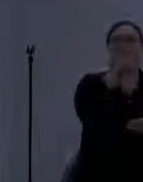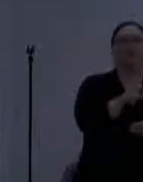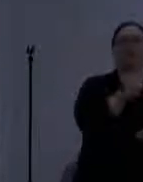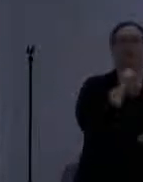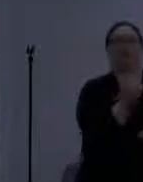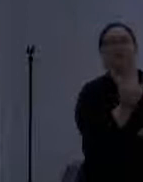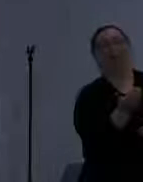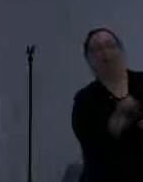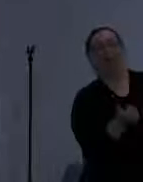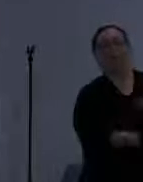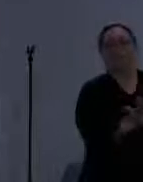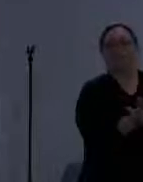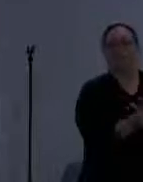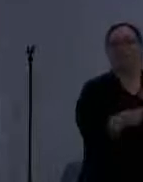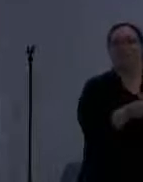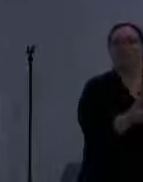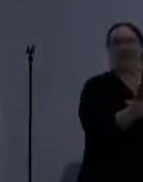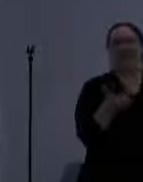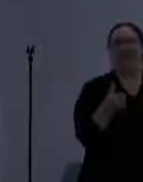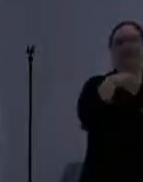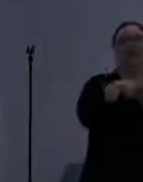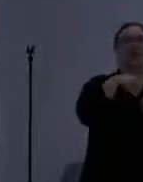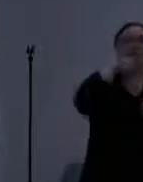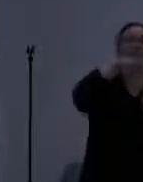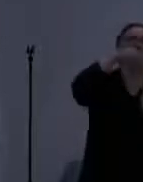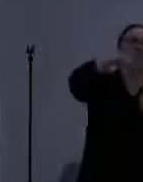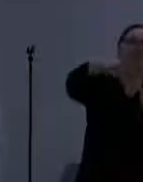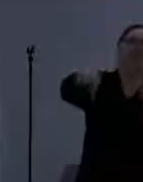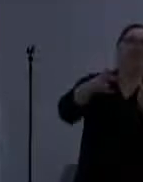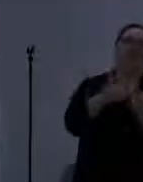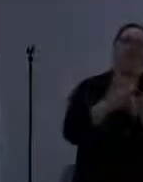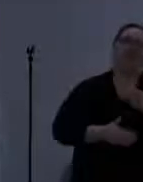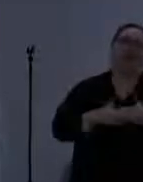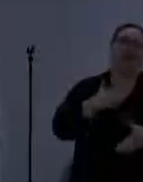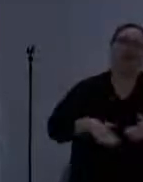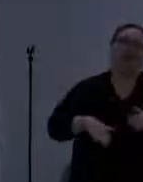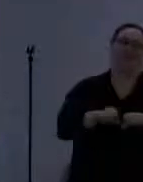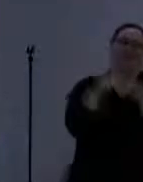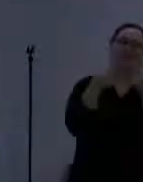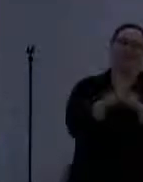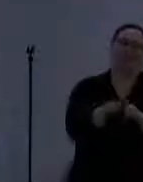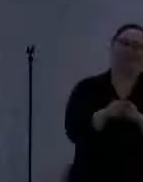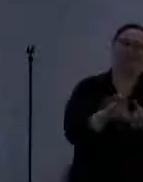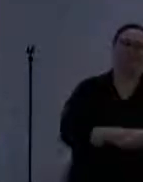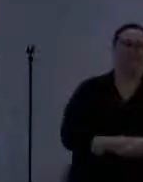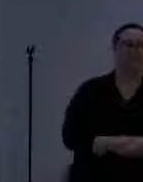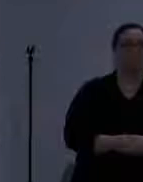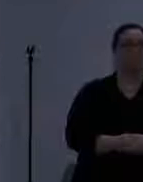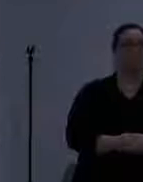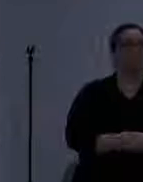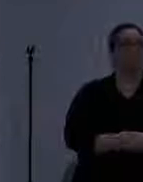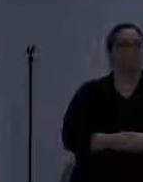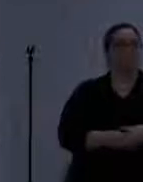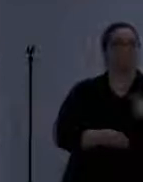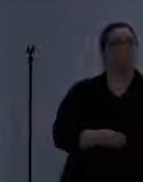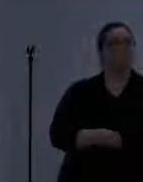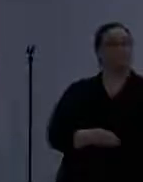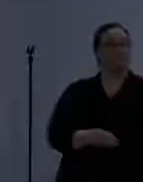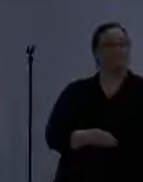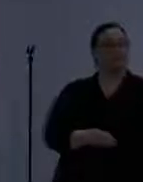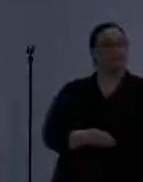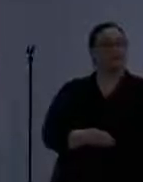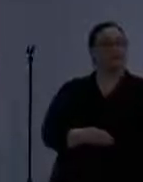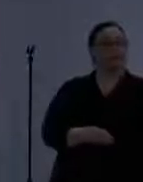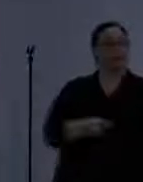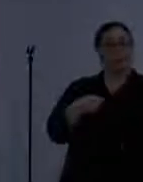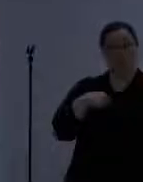those sorts of issues. Yeah. And just quickly, I'm a health professional as well, so I'm actually bound by mandatory reporting.